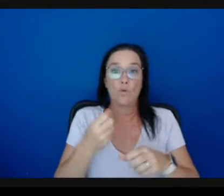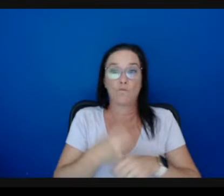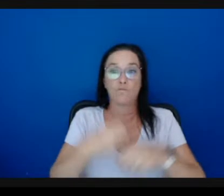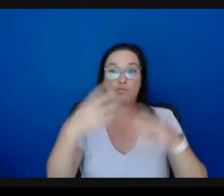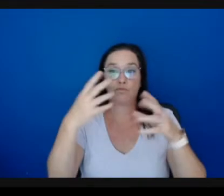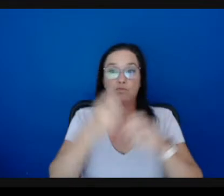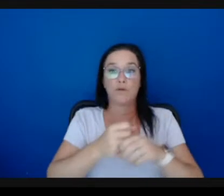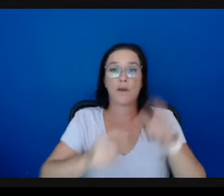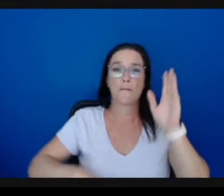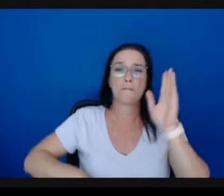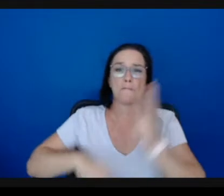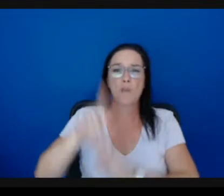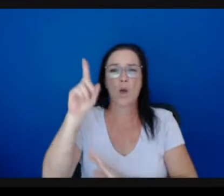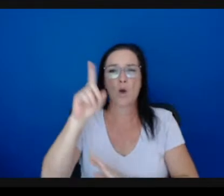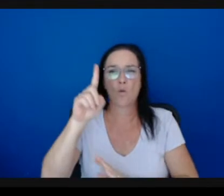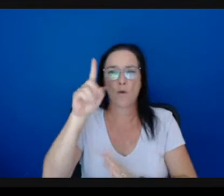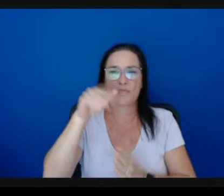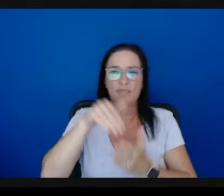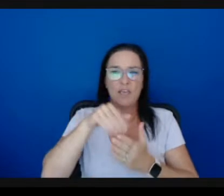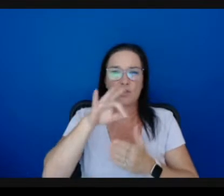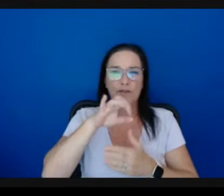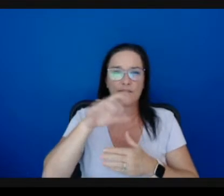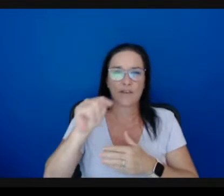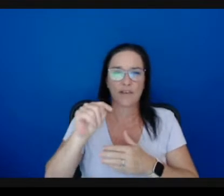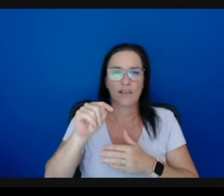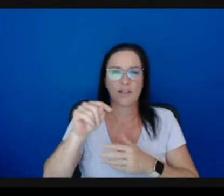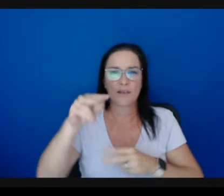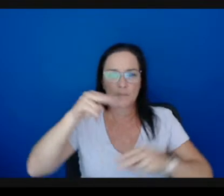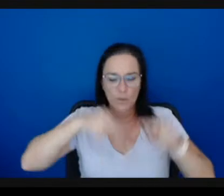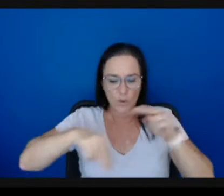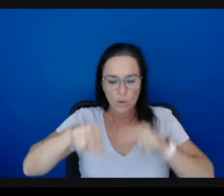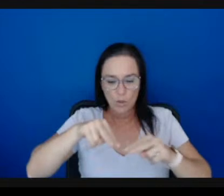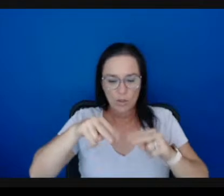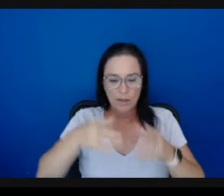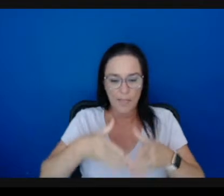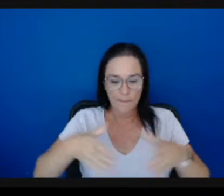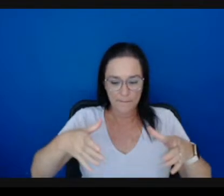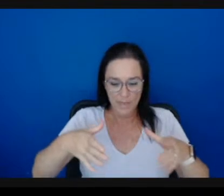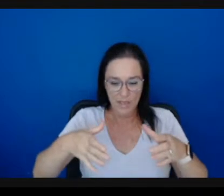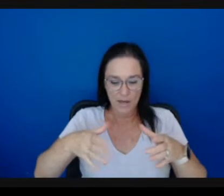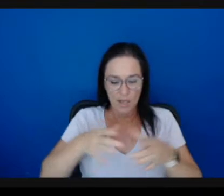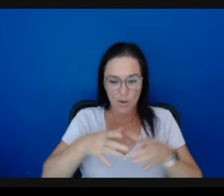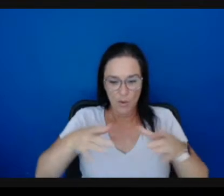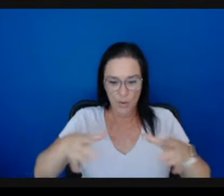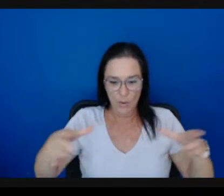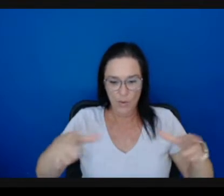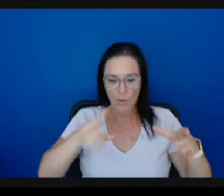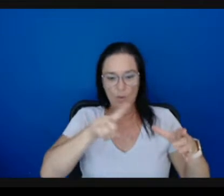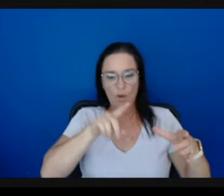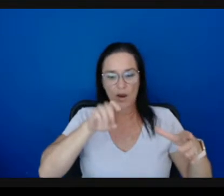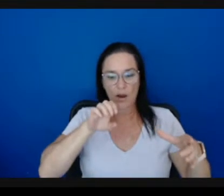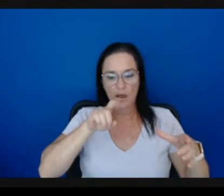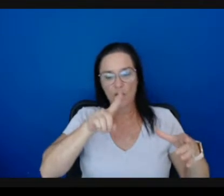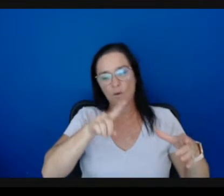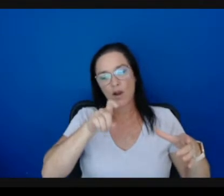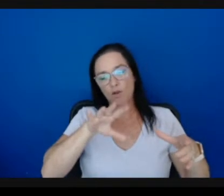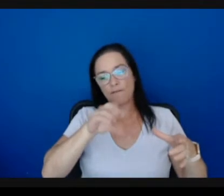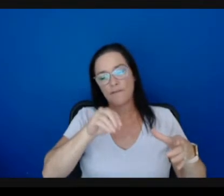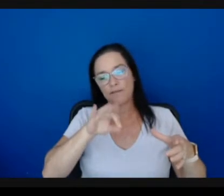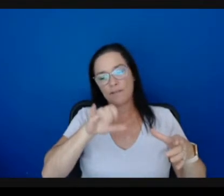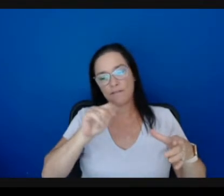feet. They inspected the pit. It had grown to 150 feet wide,